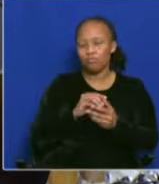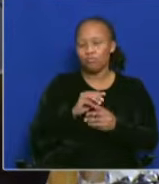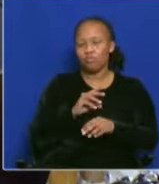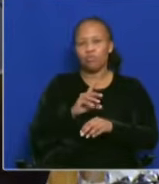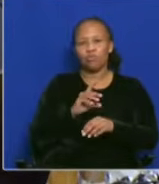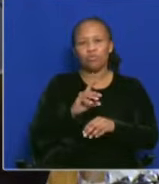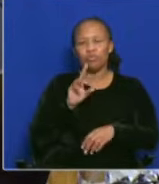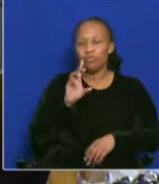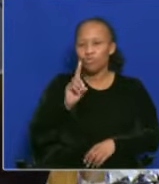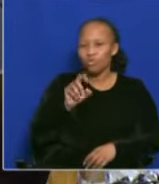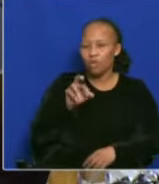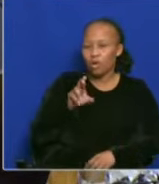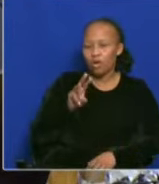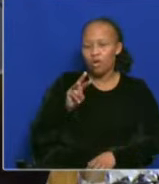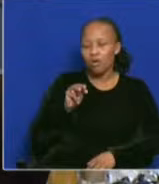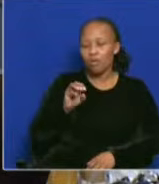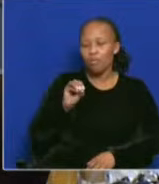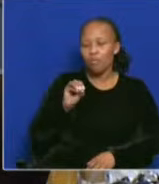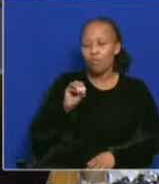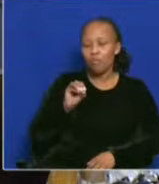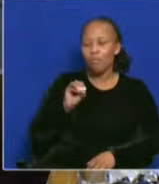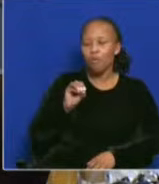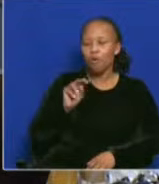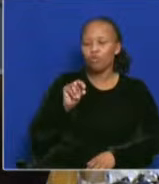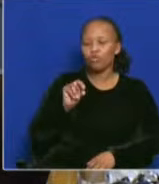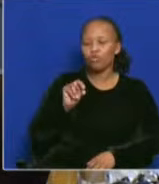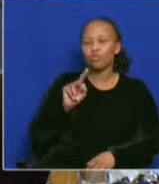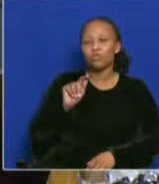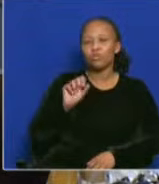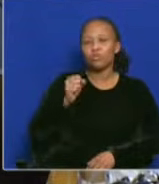But they're allegations. And